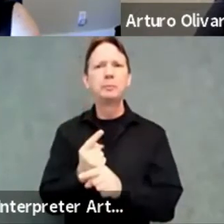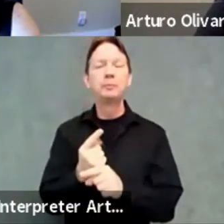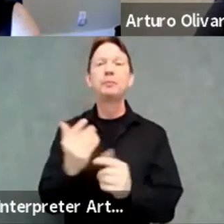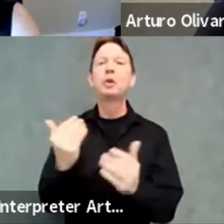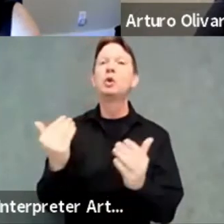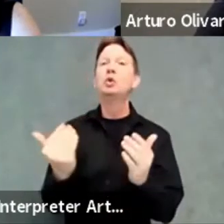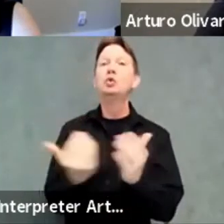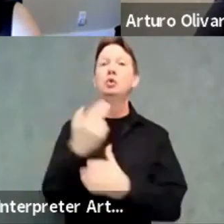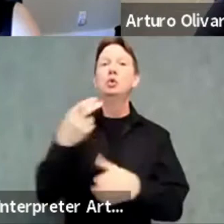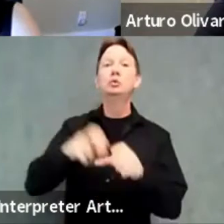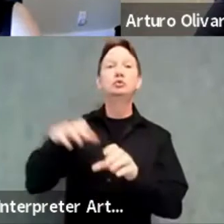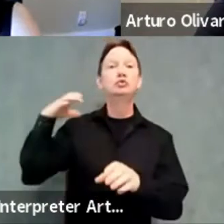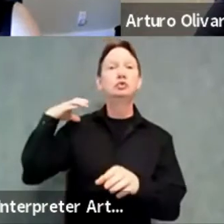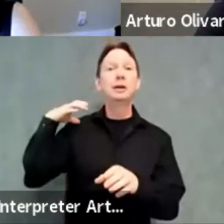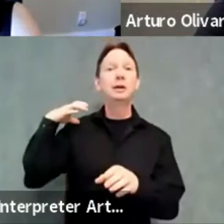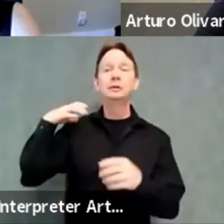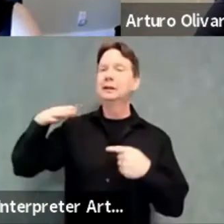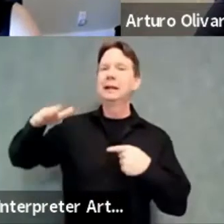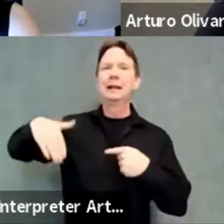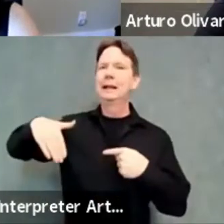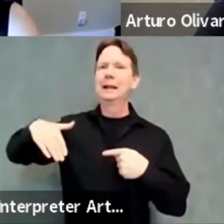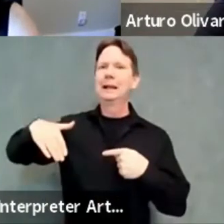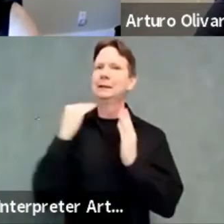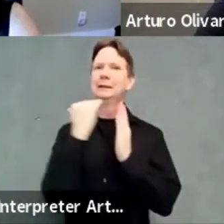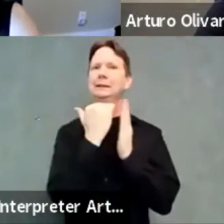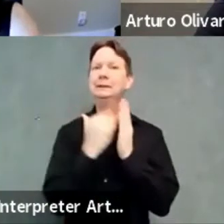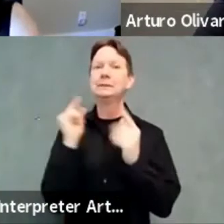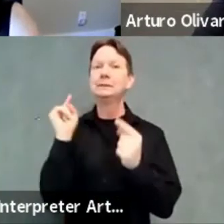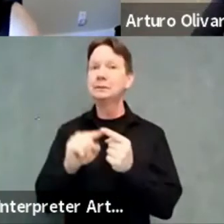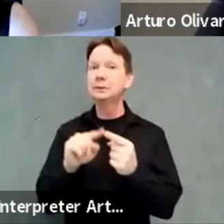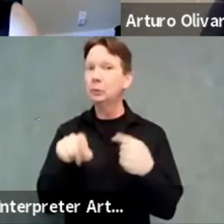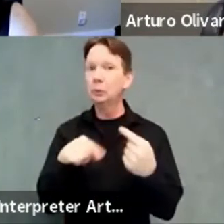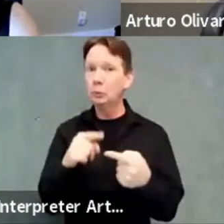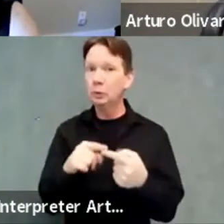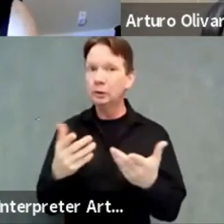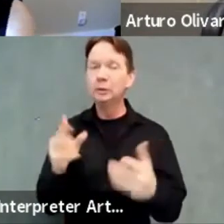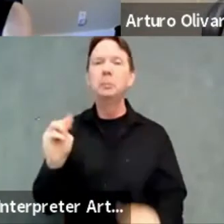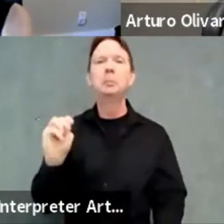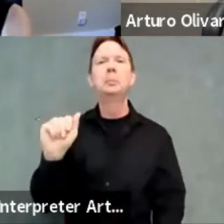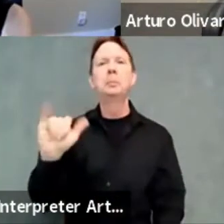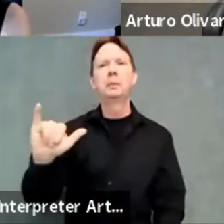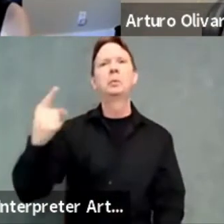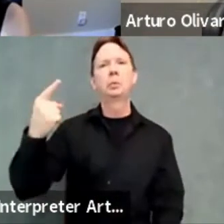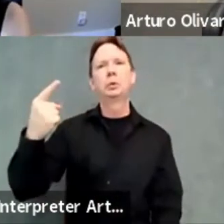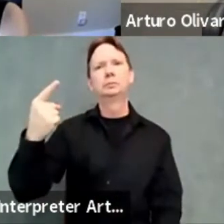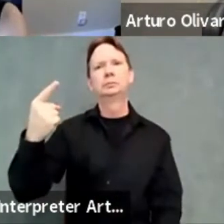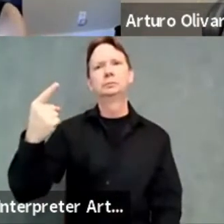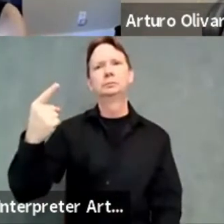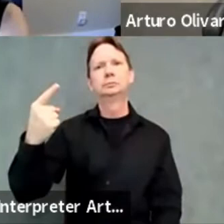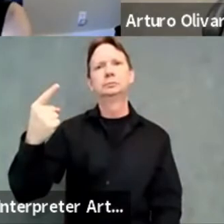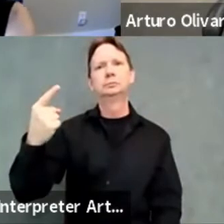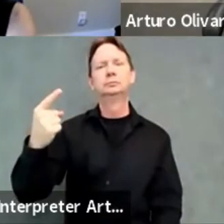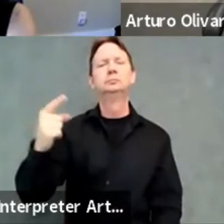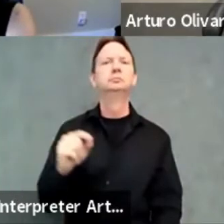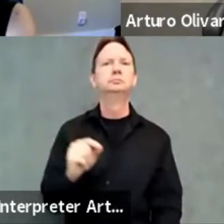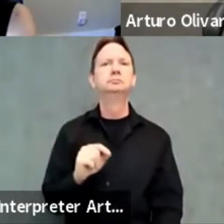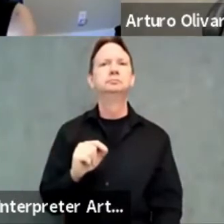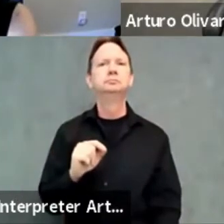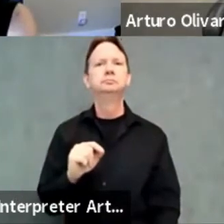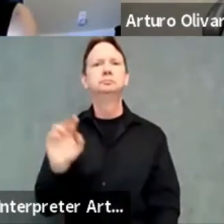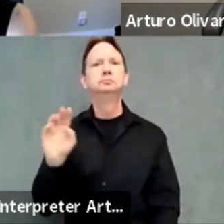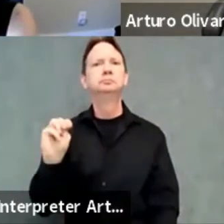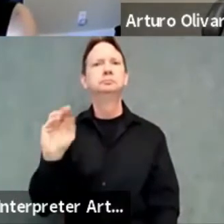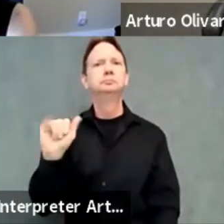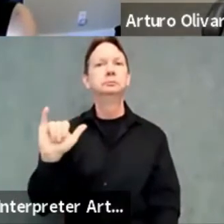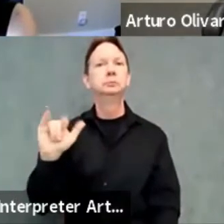to my database, which, because the meeting's at a different time every year, we just default to a May 1 date for when the database updates. So you will